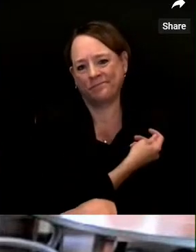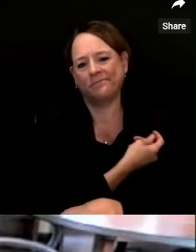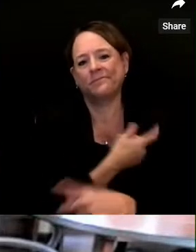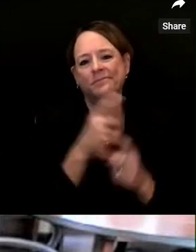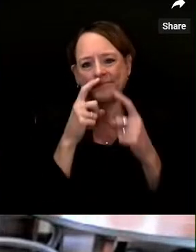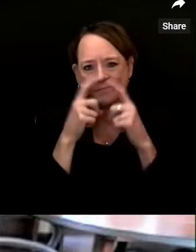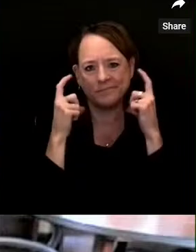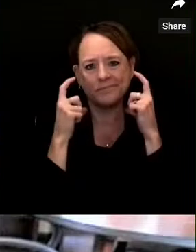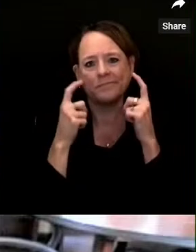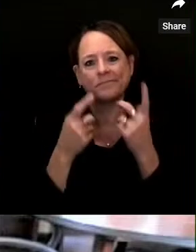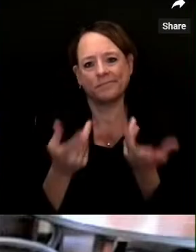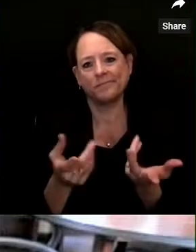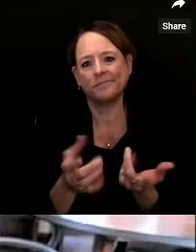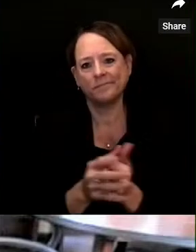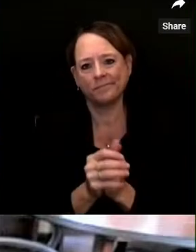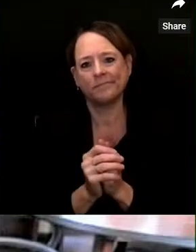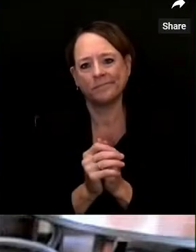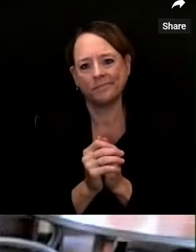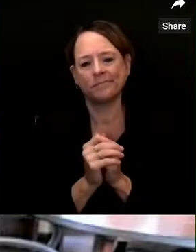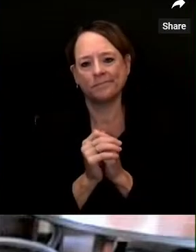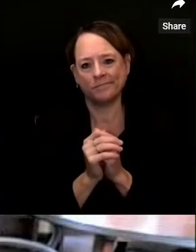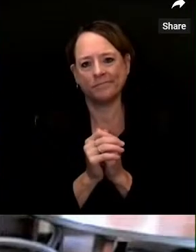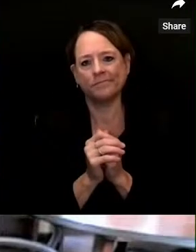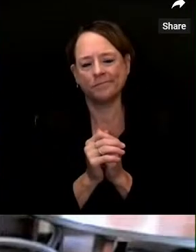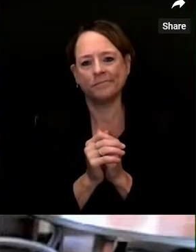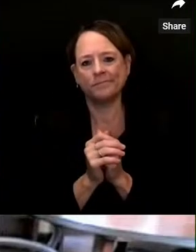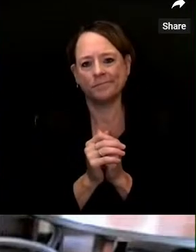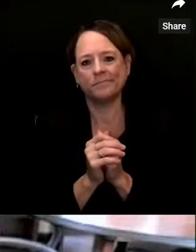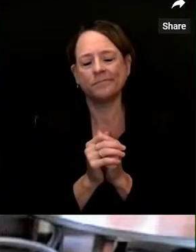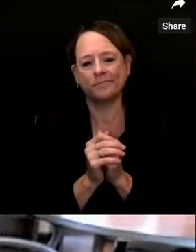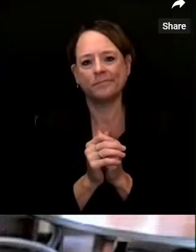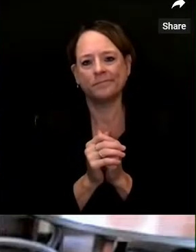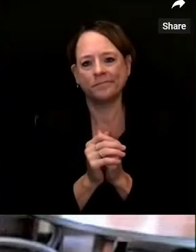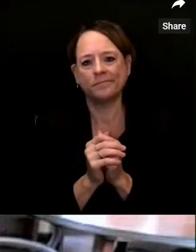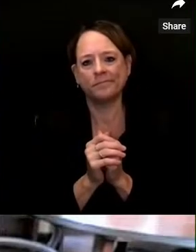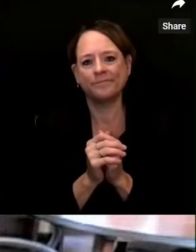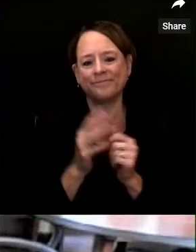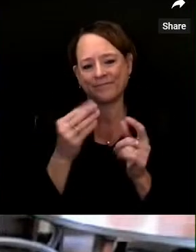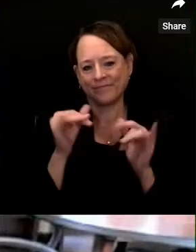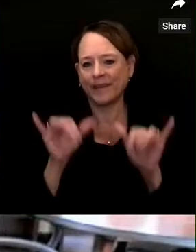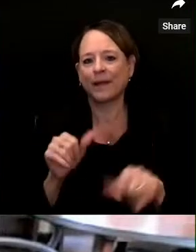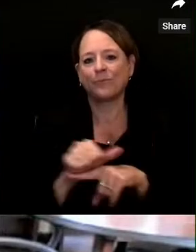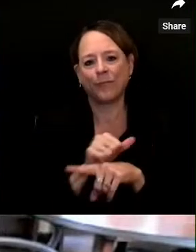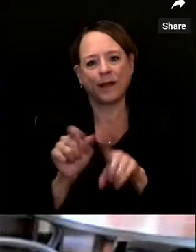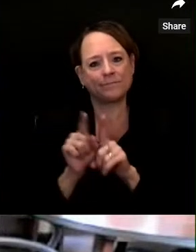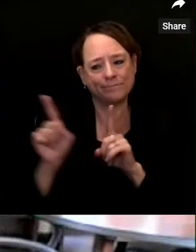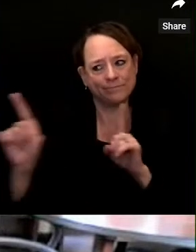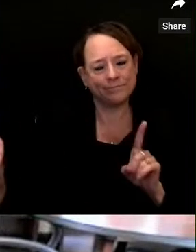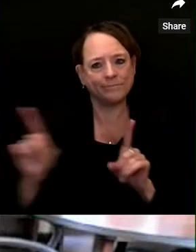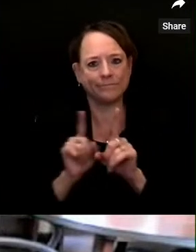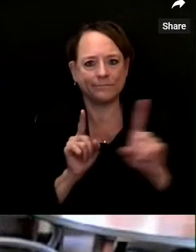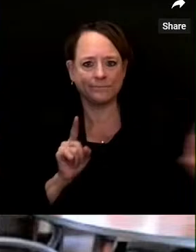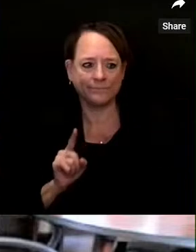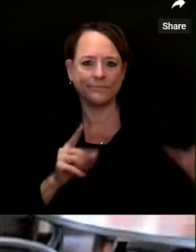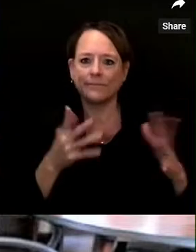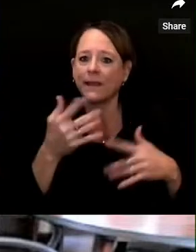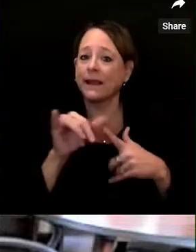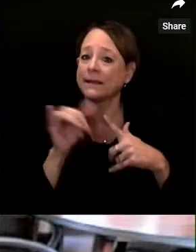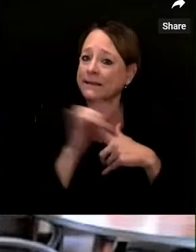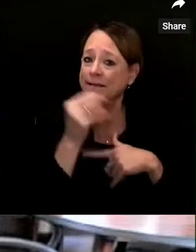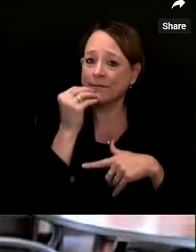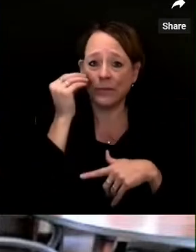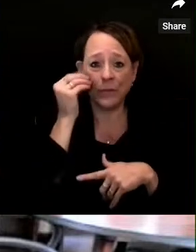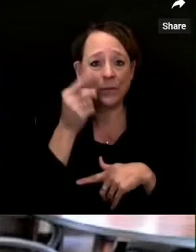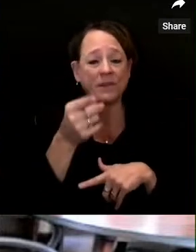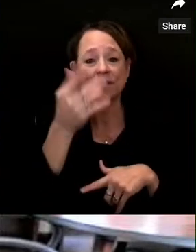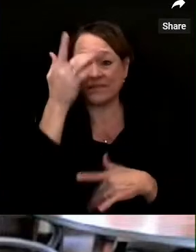get vaccinated, to wear masks, to maintain physical distancing, to stay home when we feel sick. But Dr. Westergaard, anything